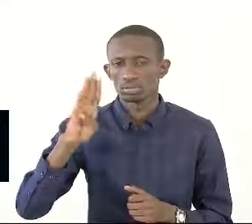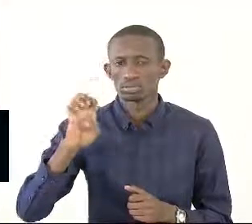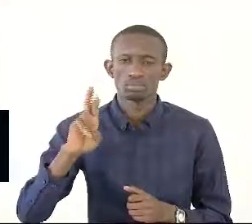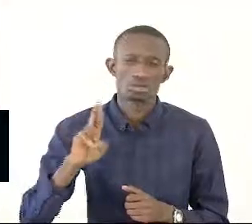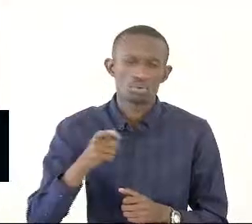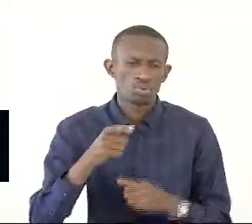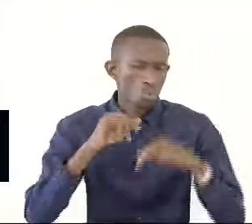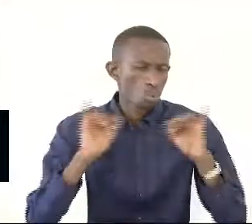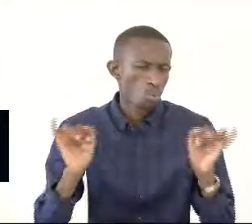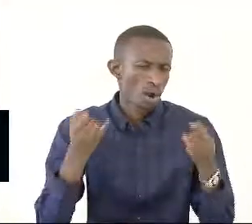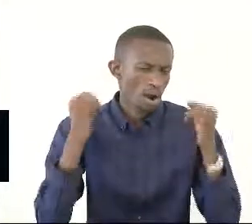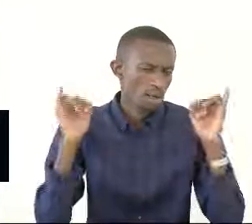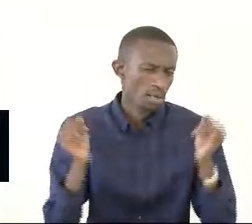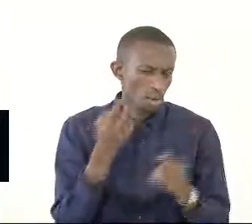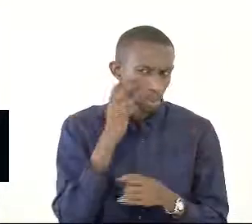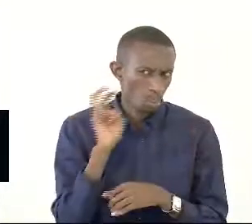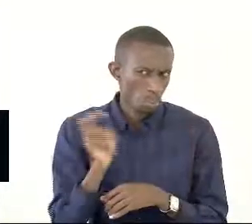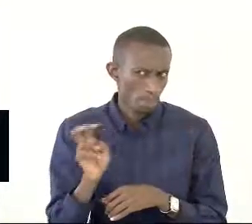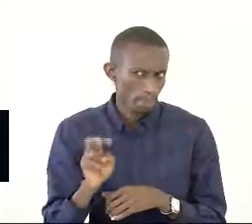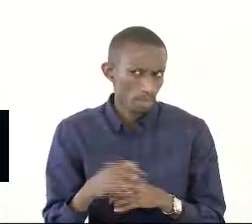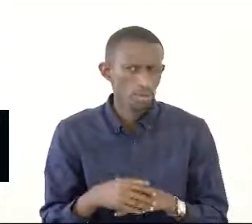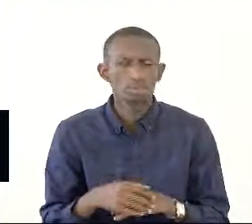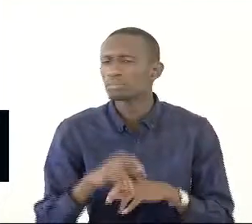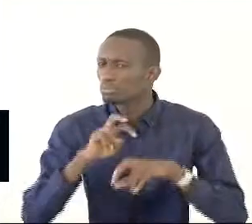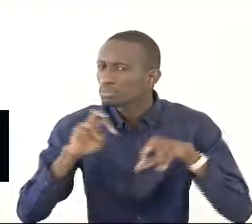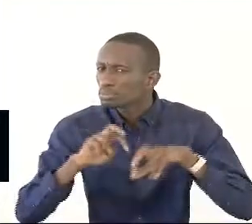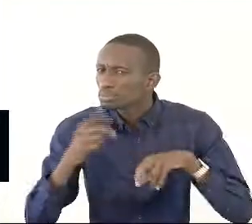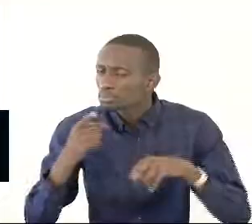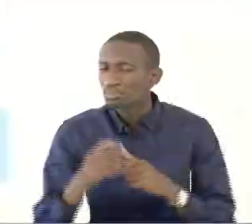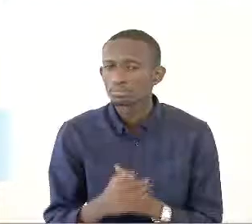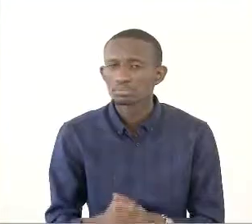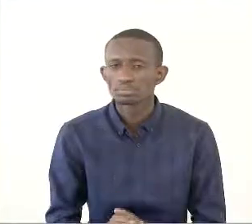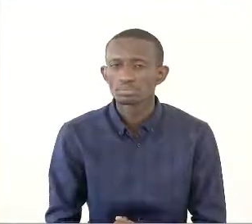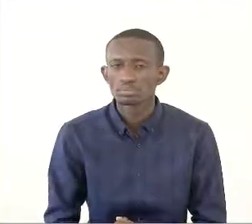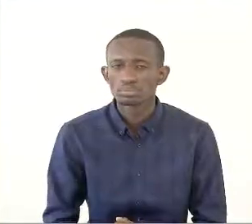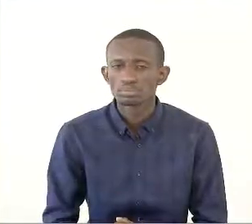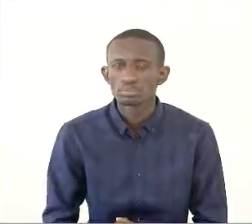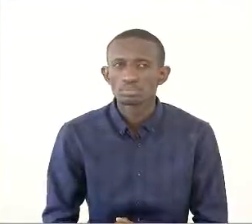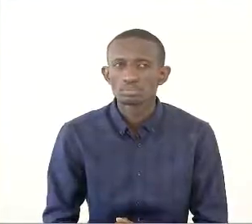to find. So this is the cloud